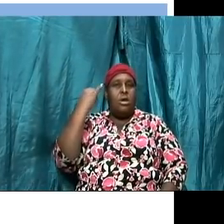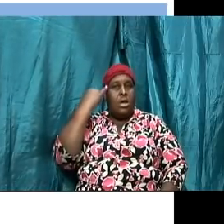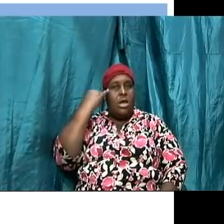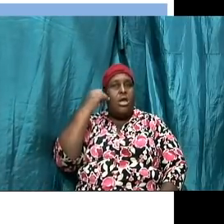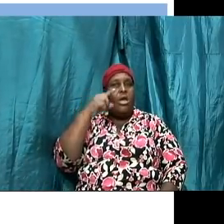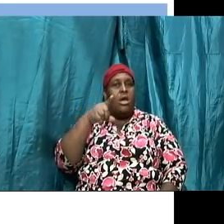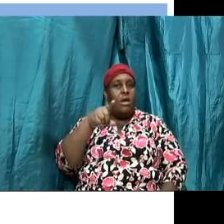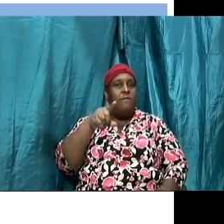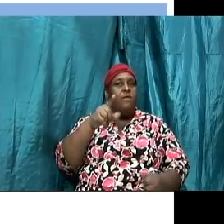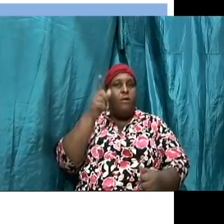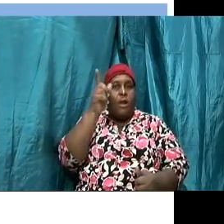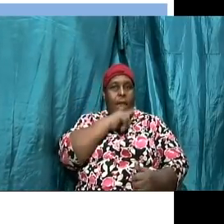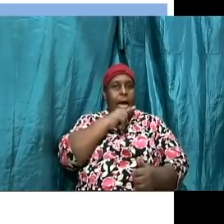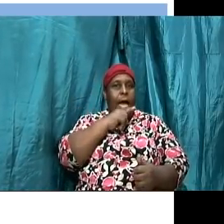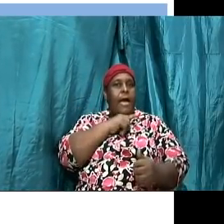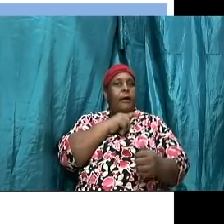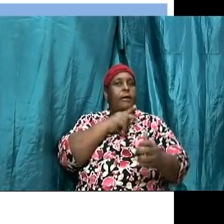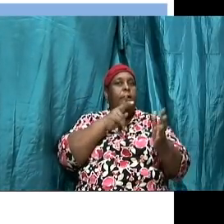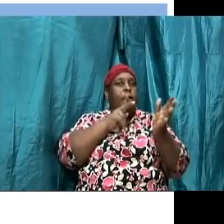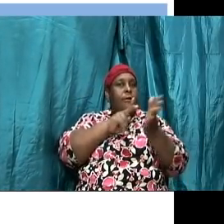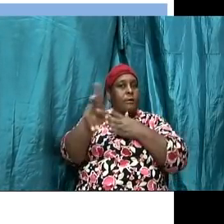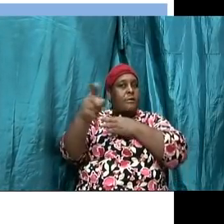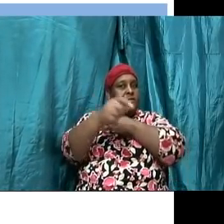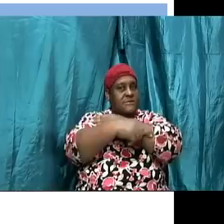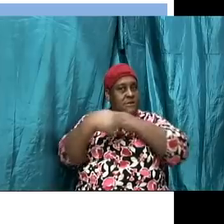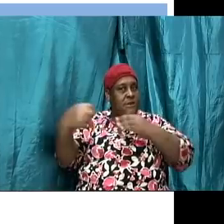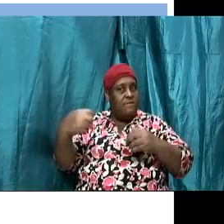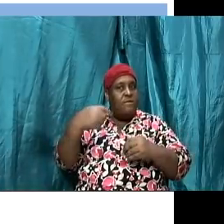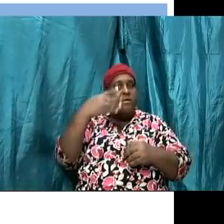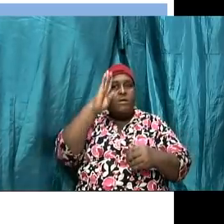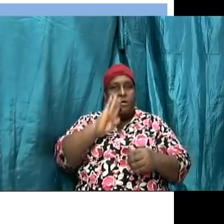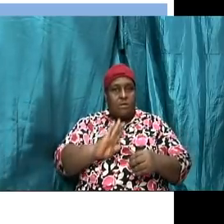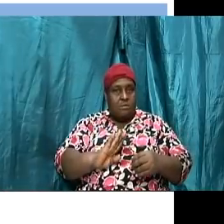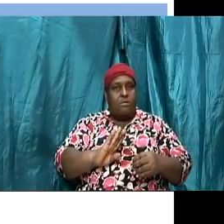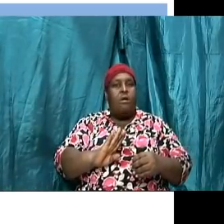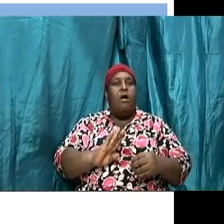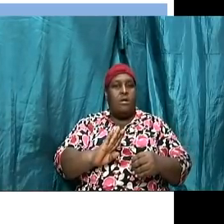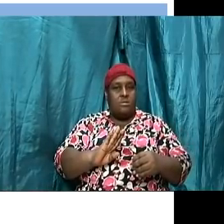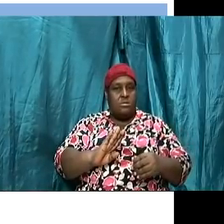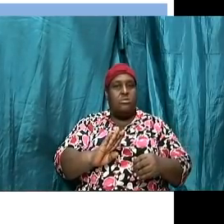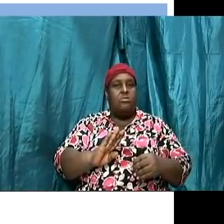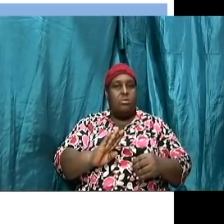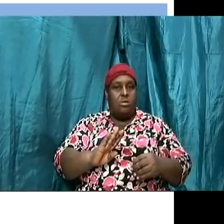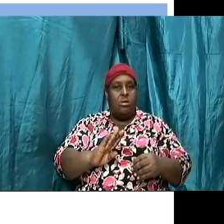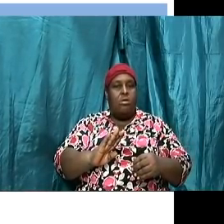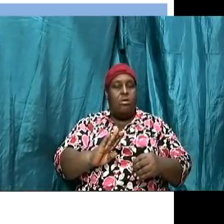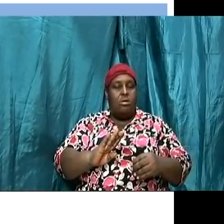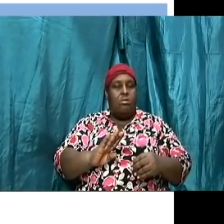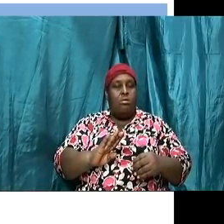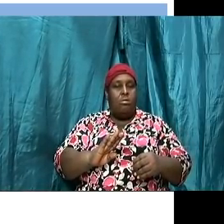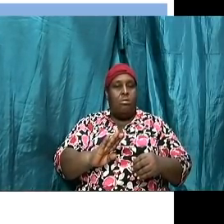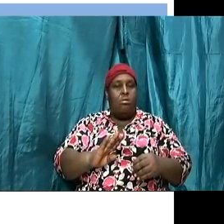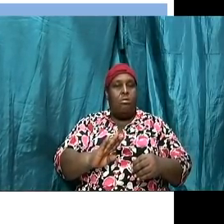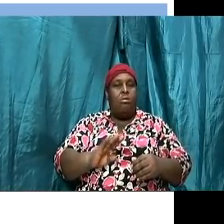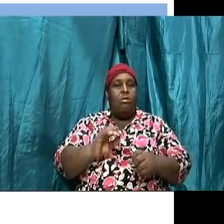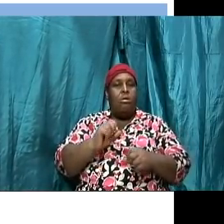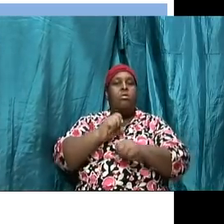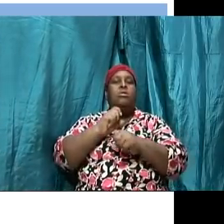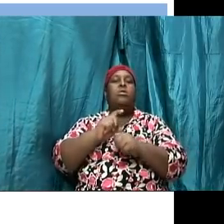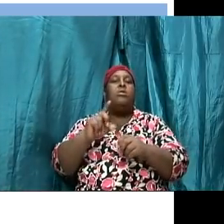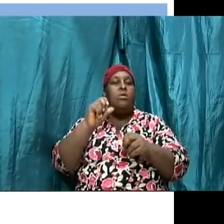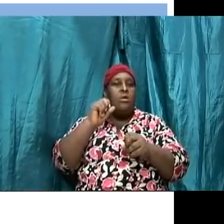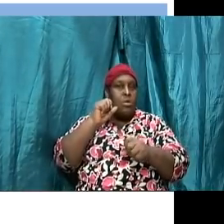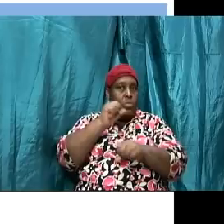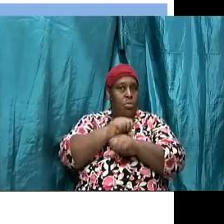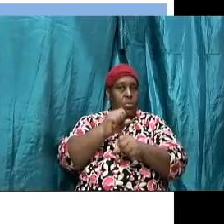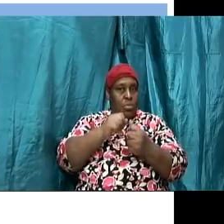steal, God is going to deal with you. Irrespective of what you do, that's against the character of God. God has to